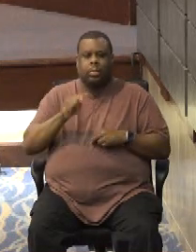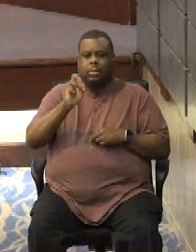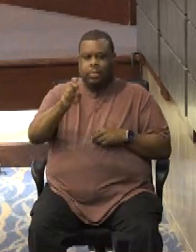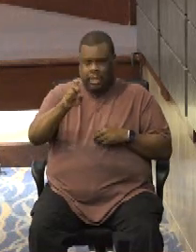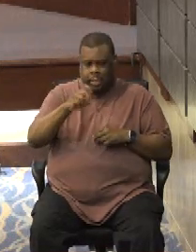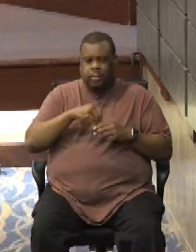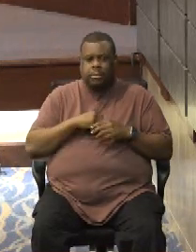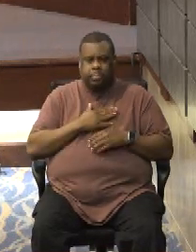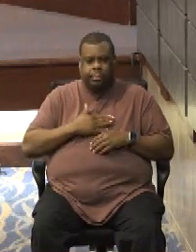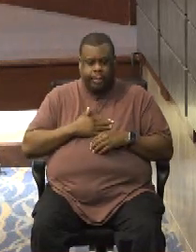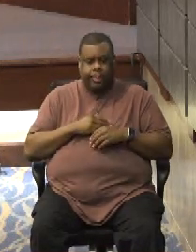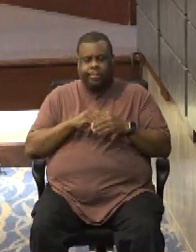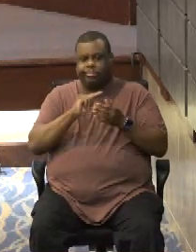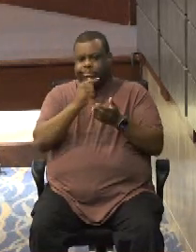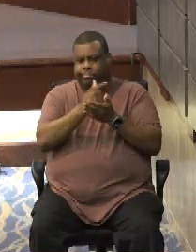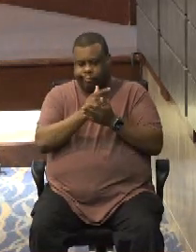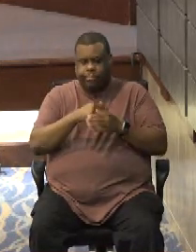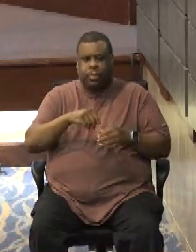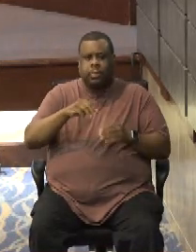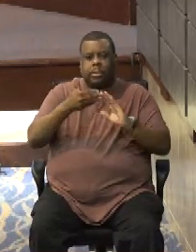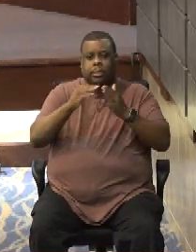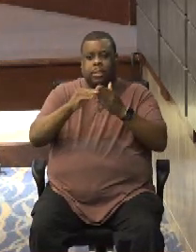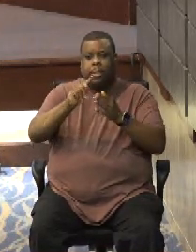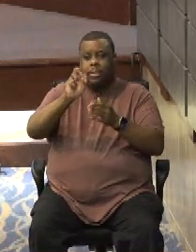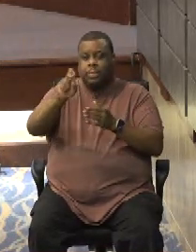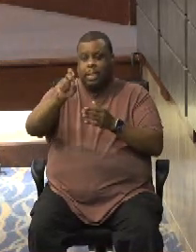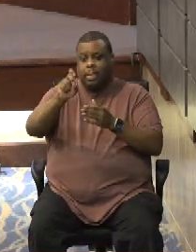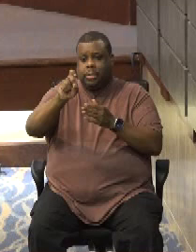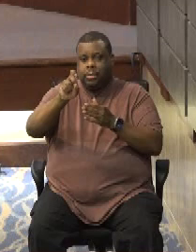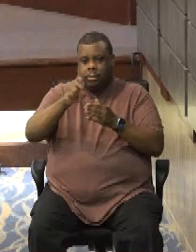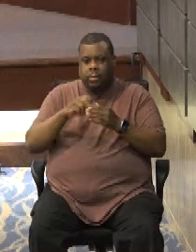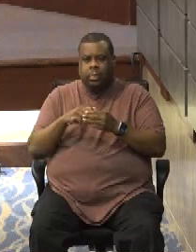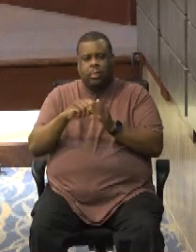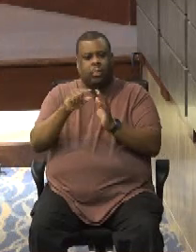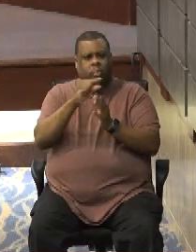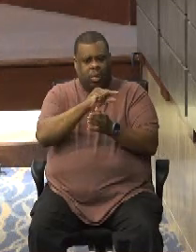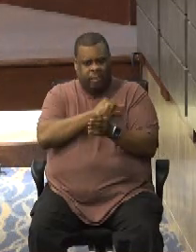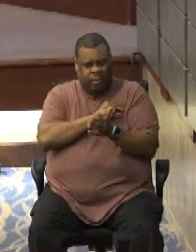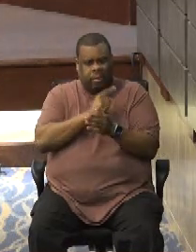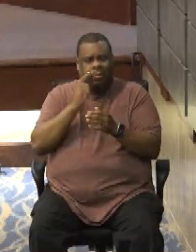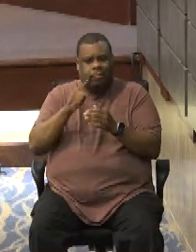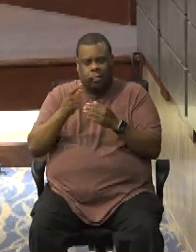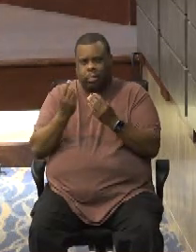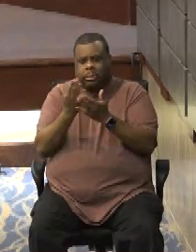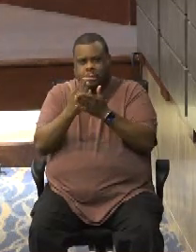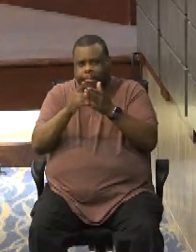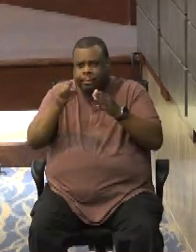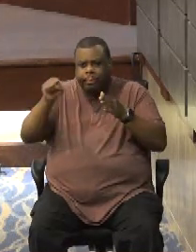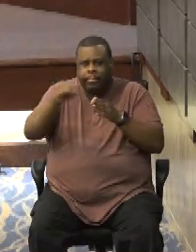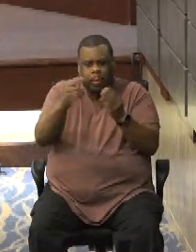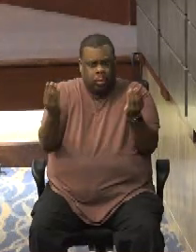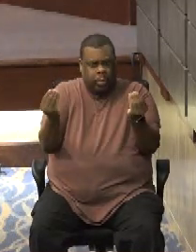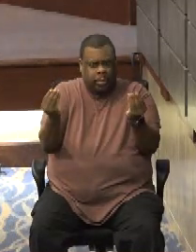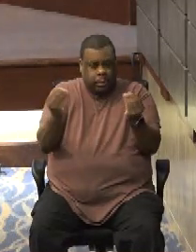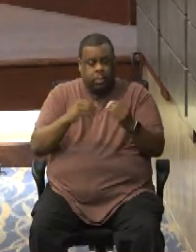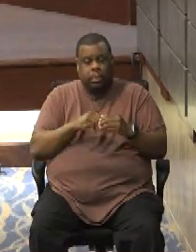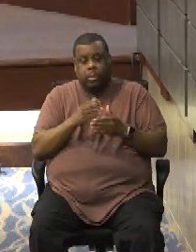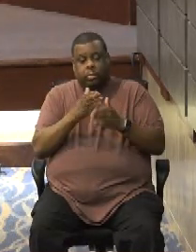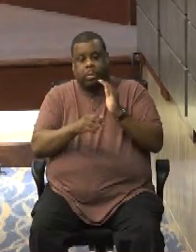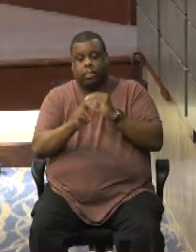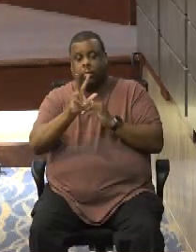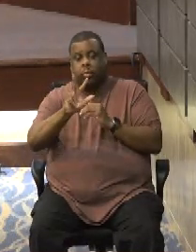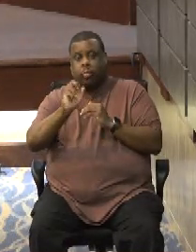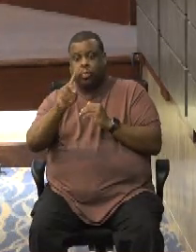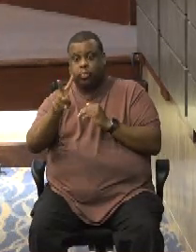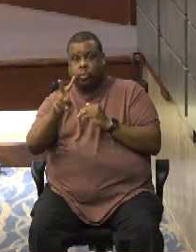Statement governing the abatement of city's taxes on qualifying residential properties. Chapter 312 of the